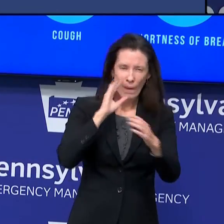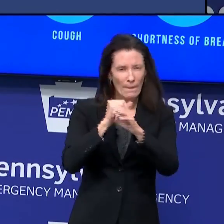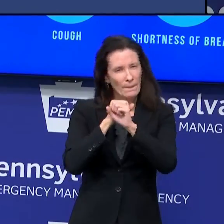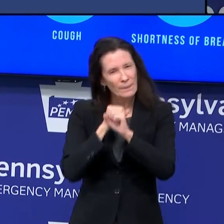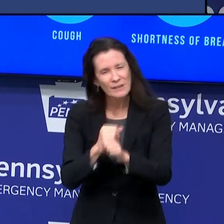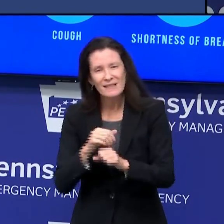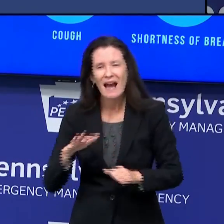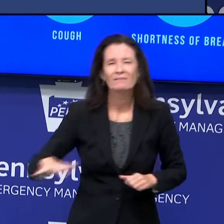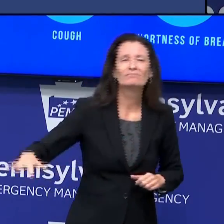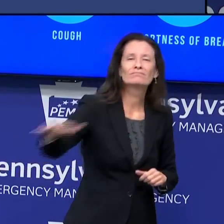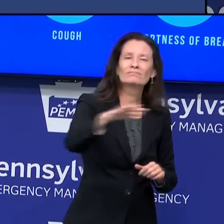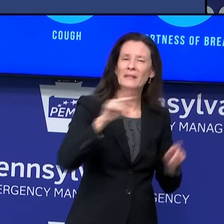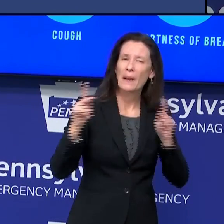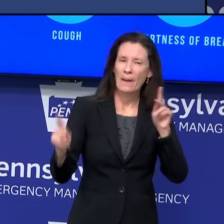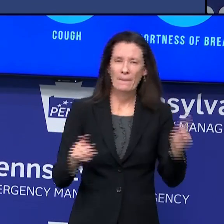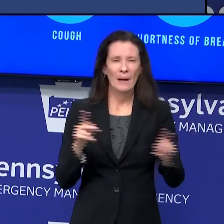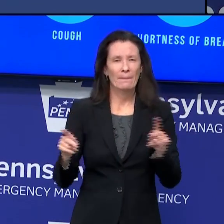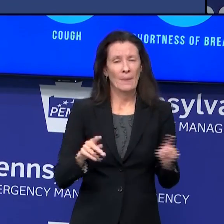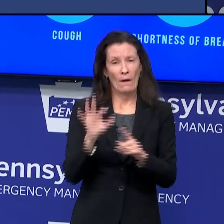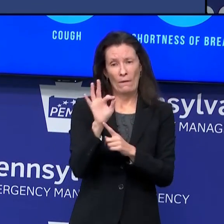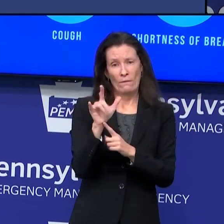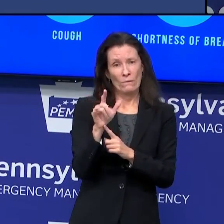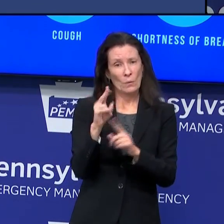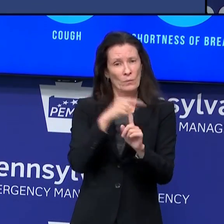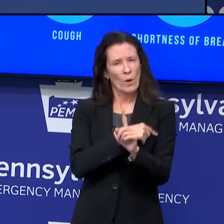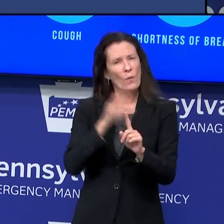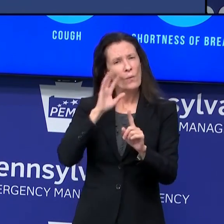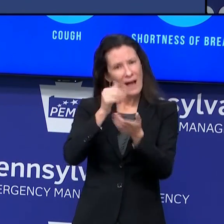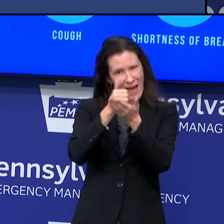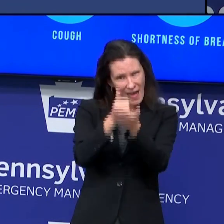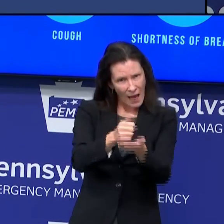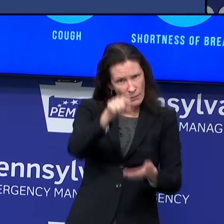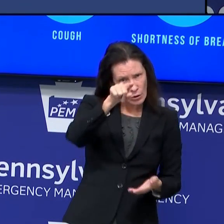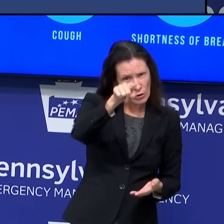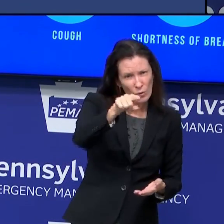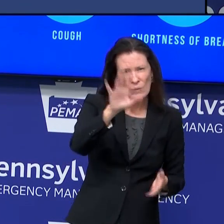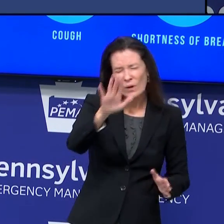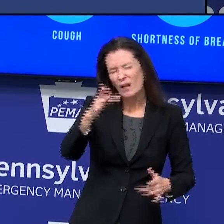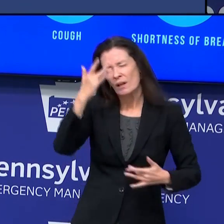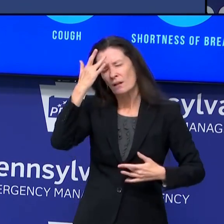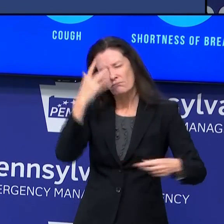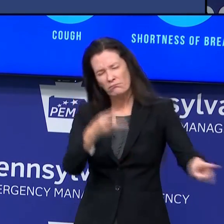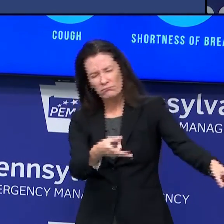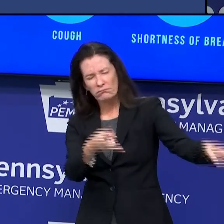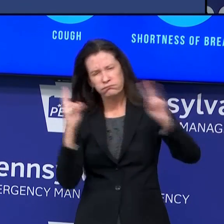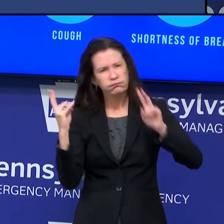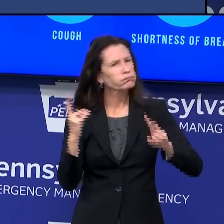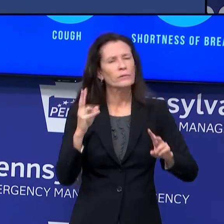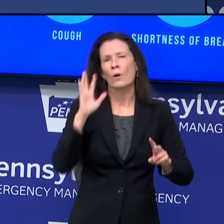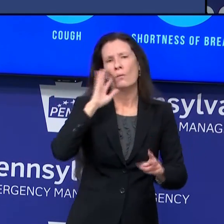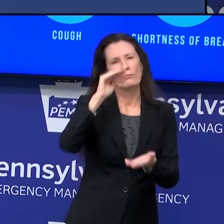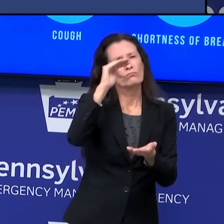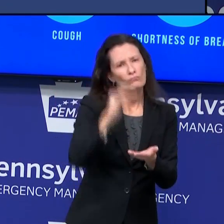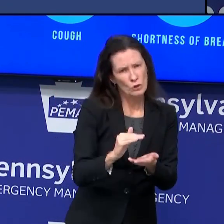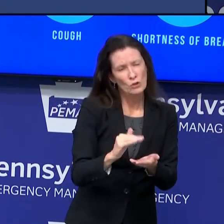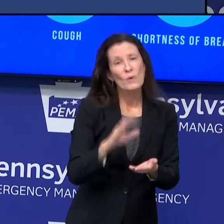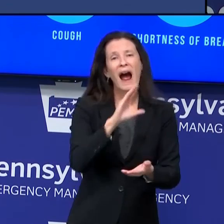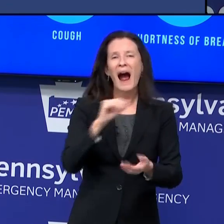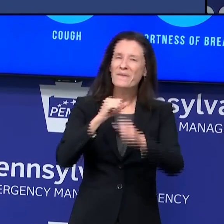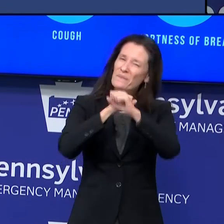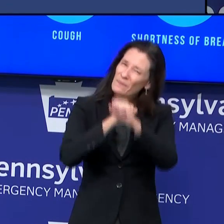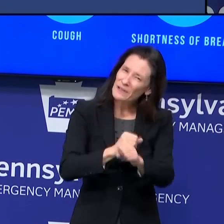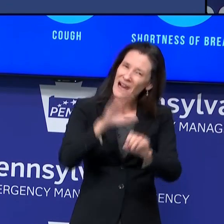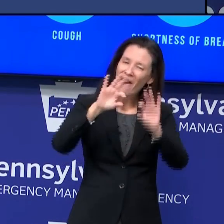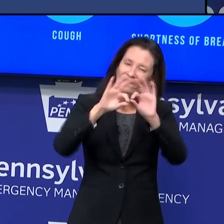Getting a flu vaccine will not only just help keep you from getting severely ill, but it'll also protect your family, friends,